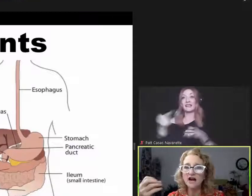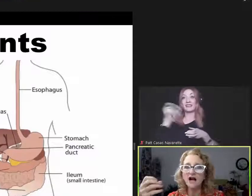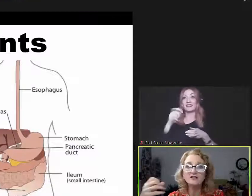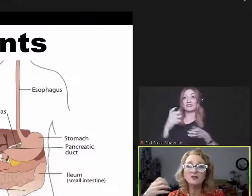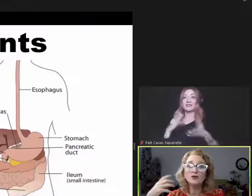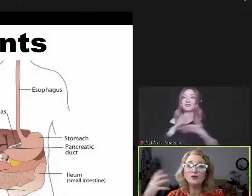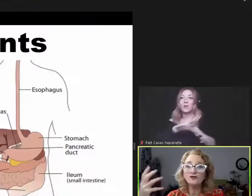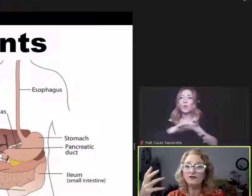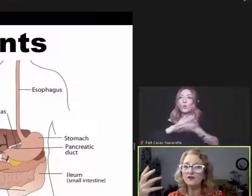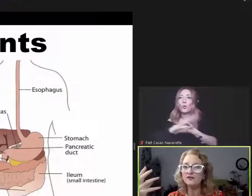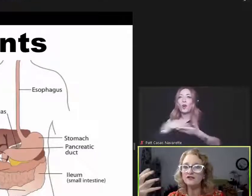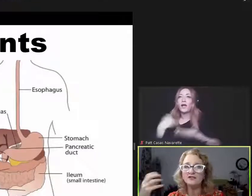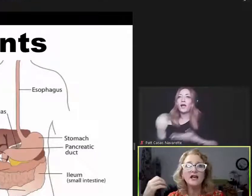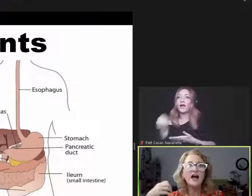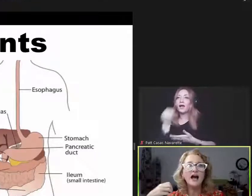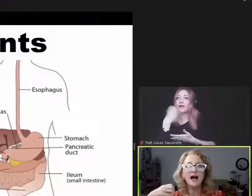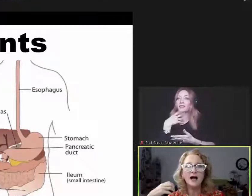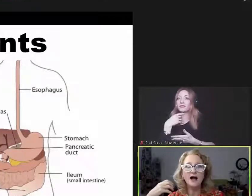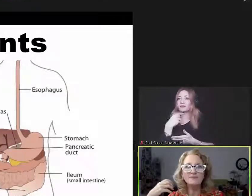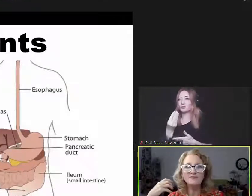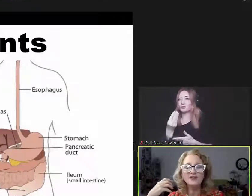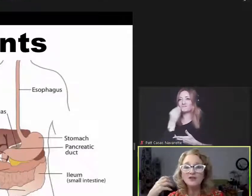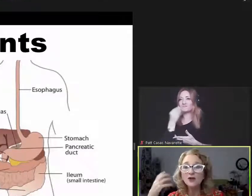of the gut. So you feel this,